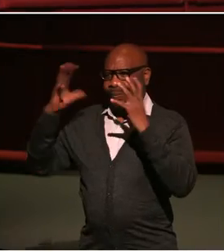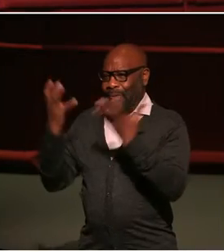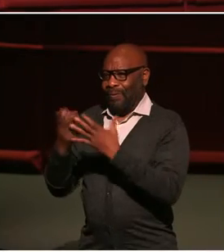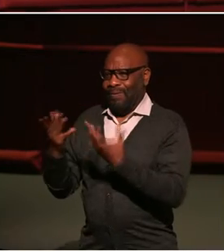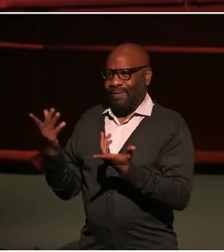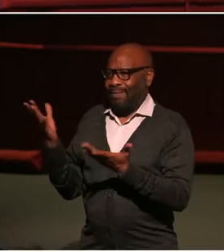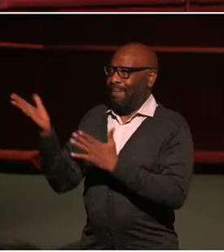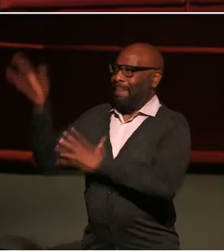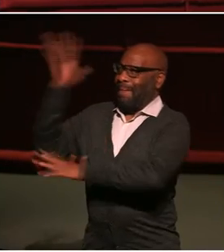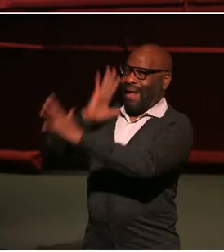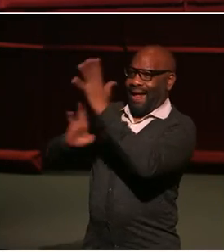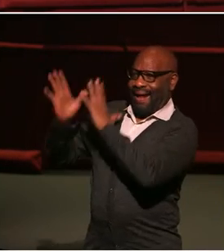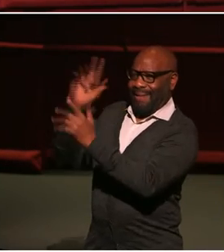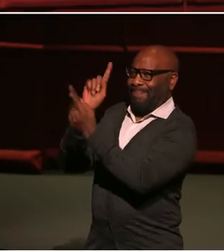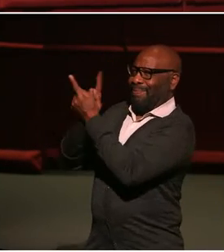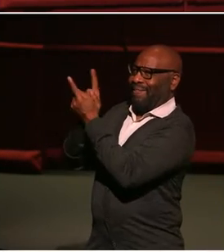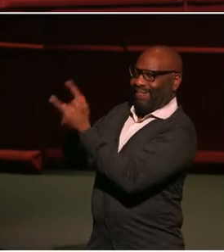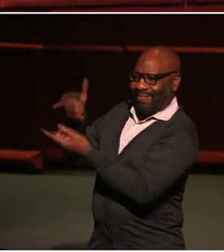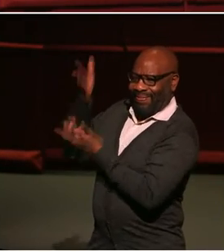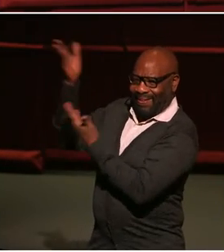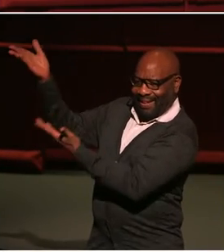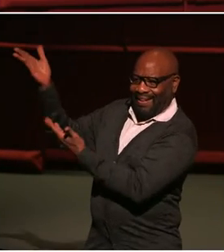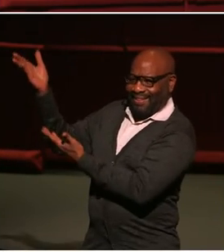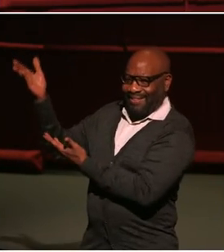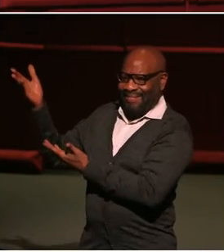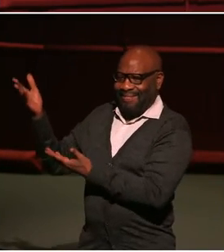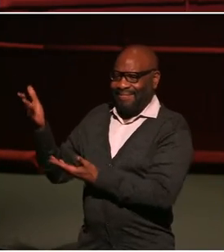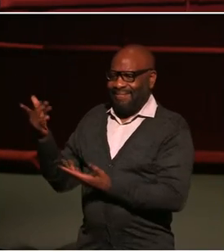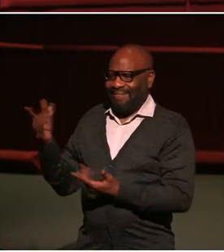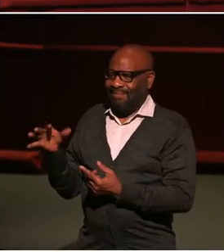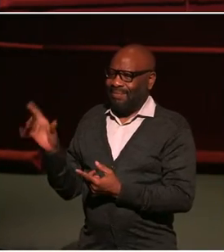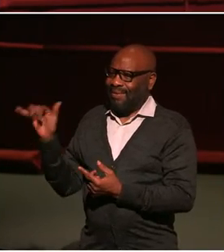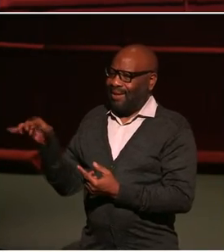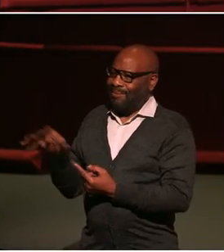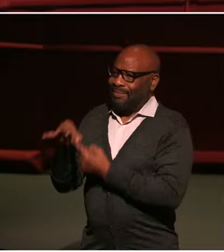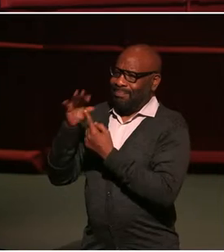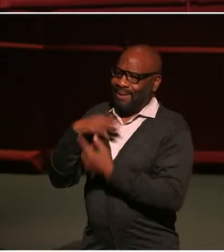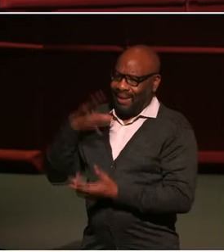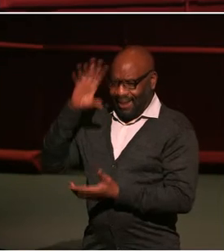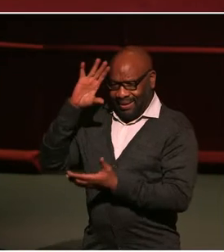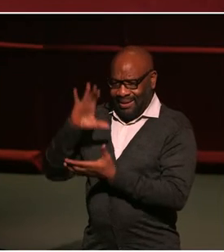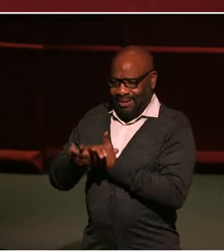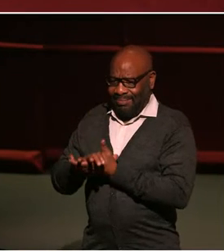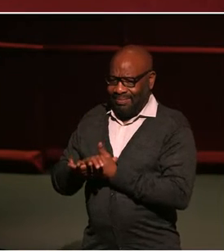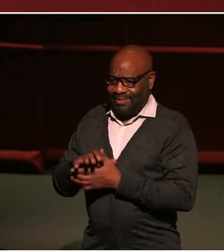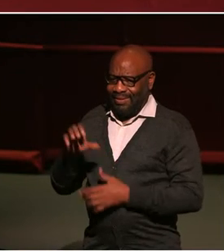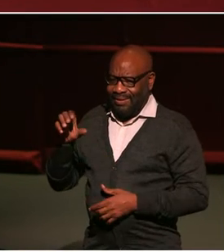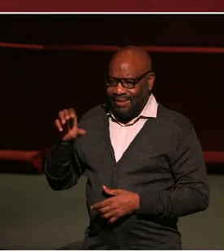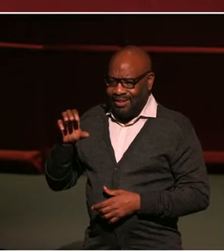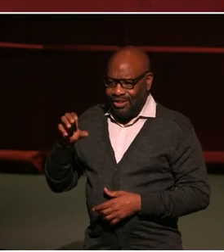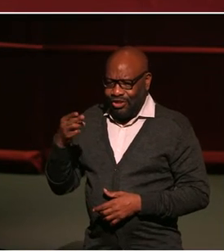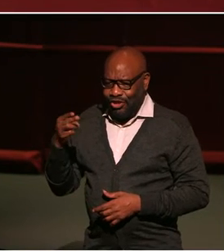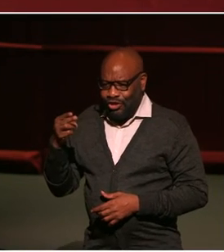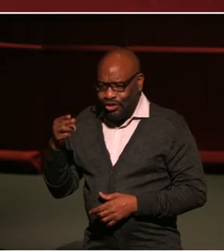late husband, Charles Koshaway, which I'm really looking forward to. Yeah. Yeah.